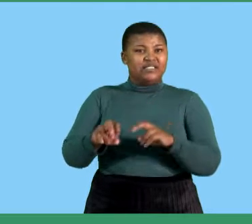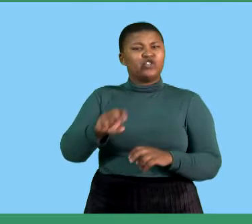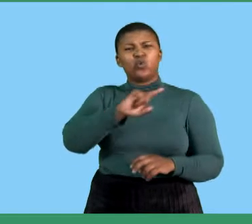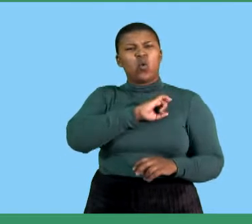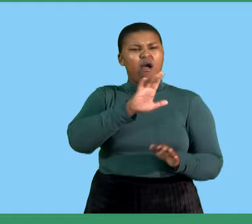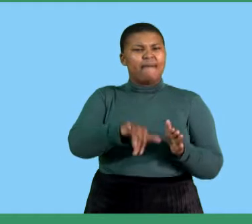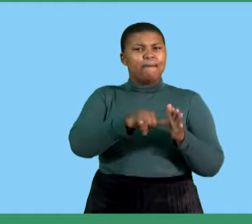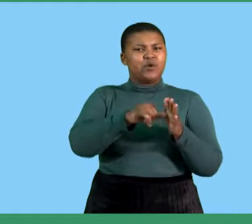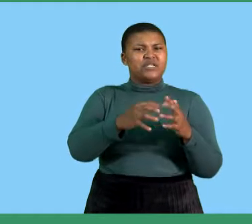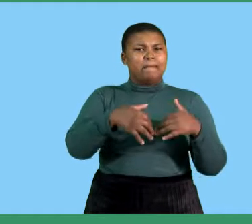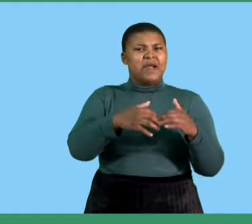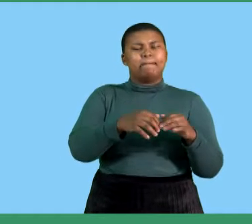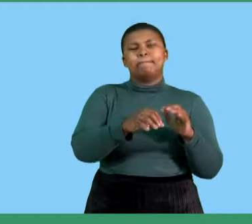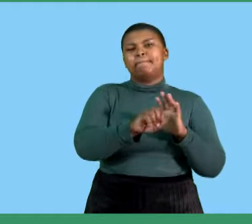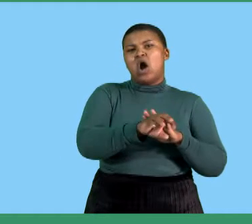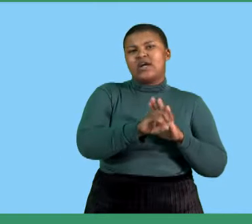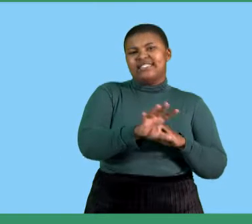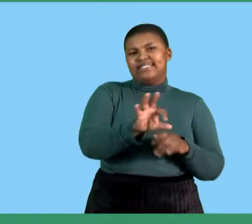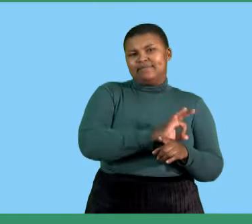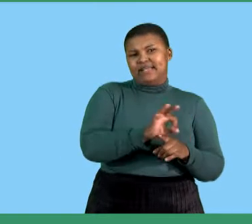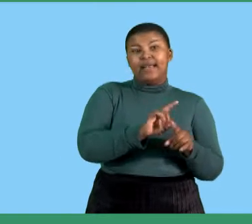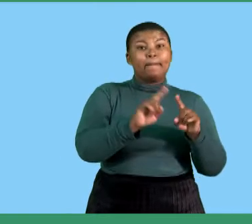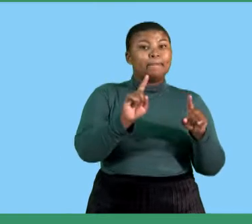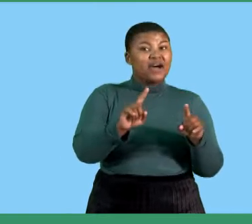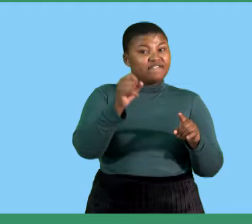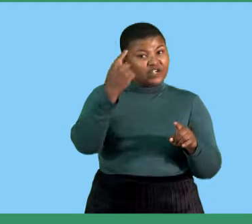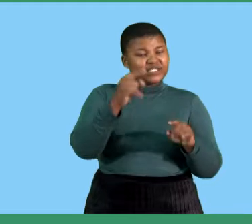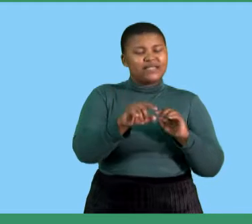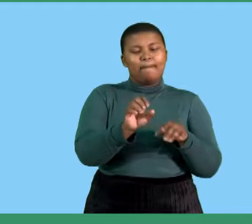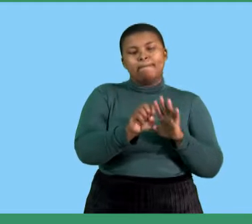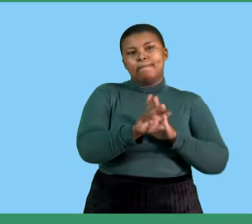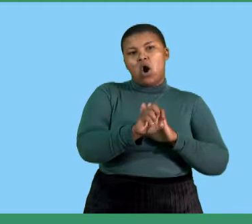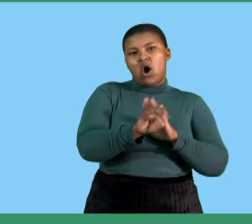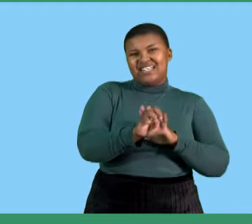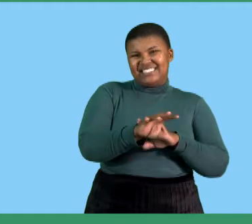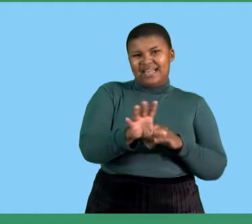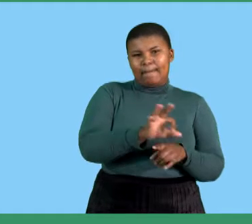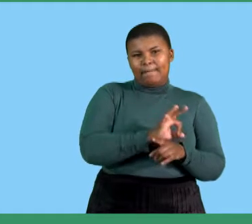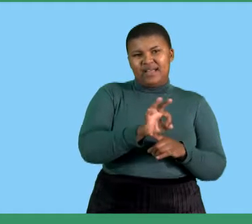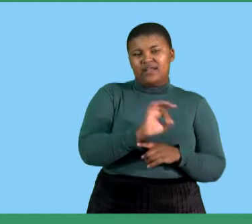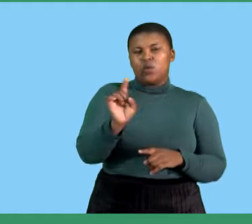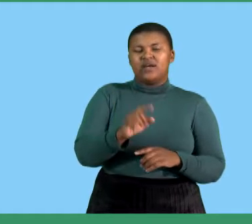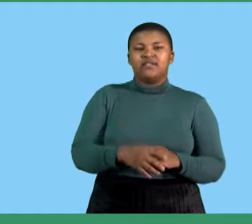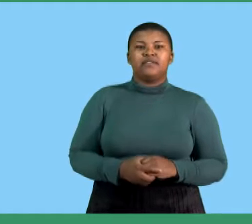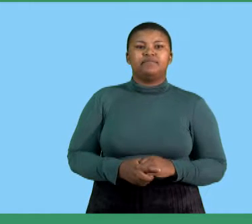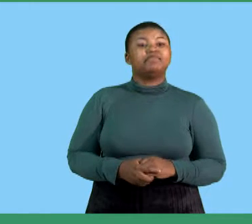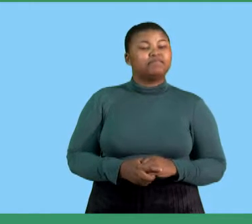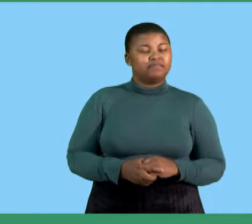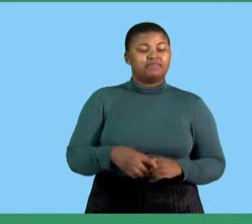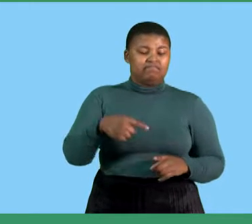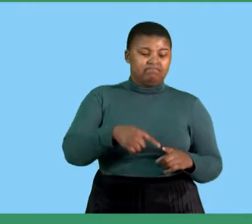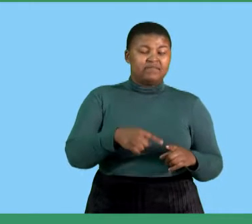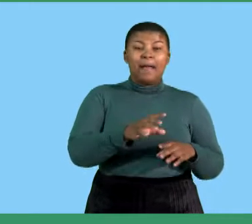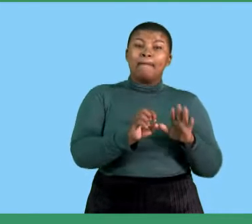importance of doing a marketing plan? But firstly, what is a marketing plan? It says here it is a description of the